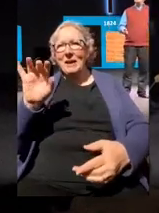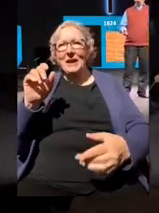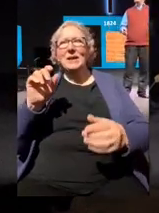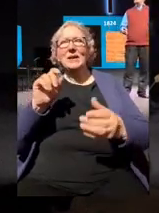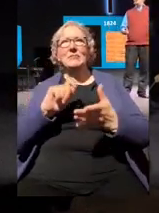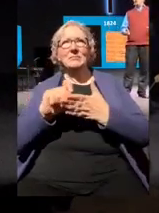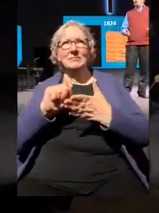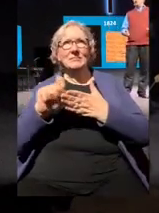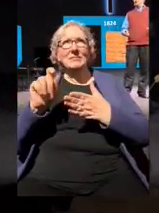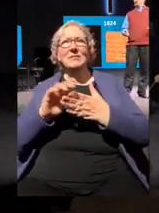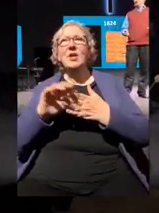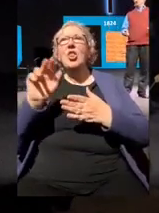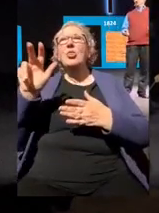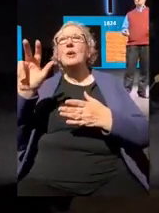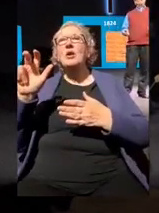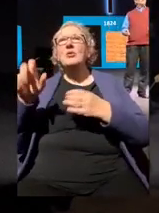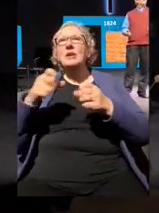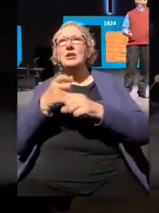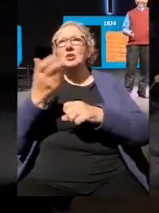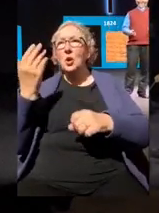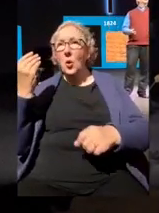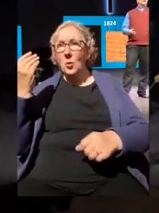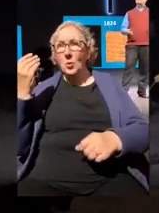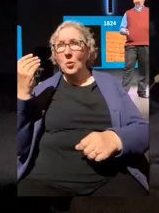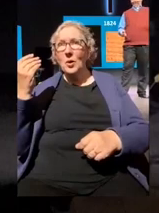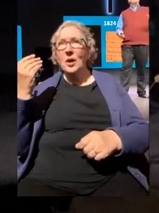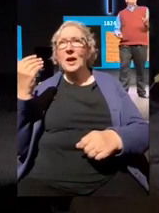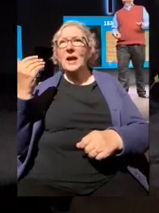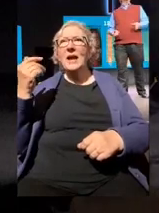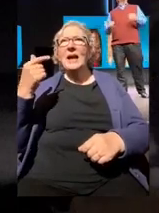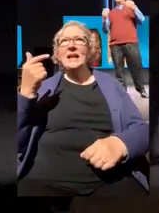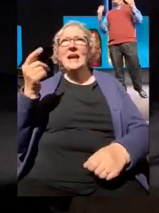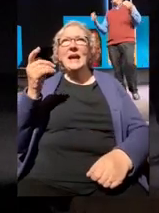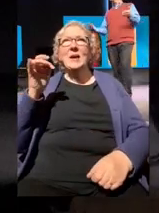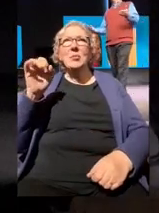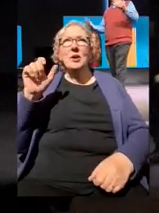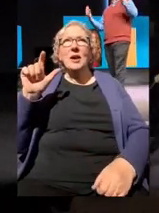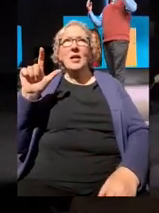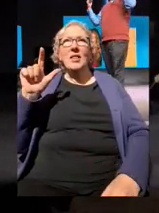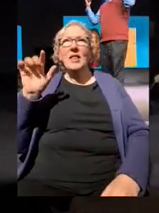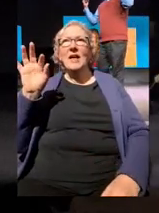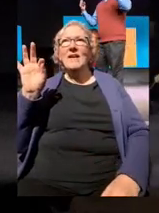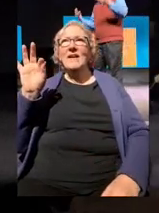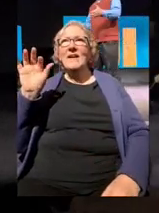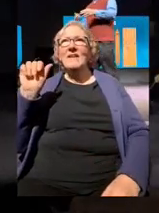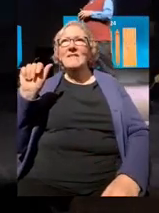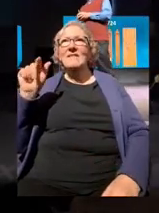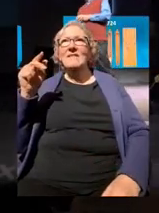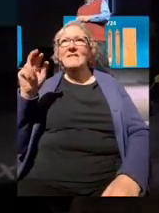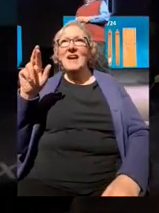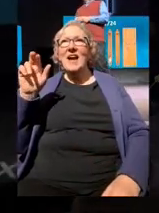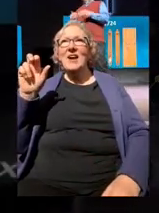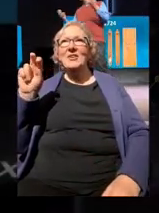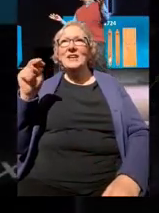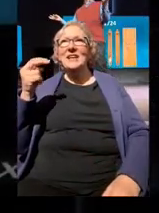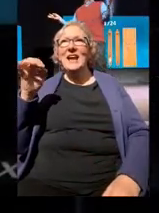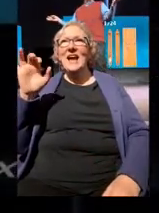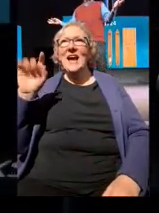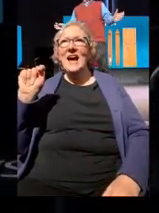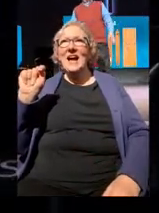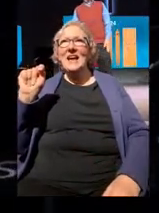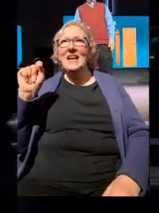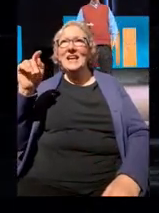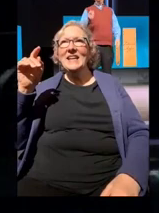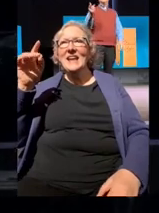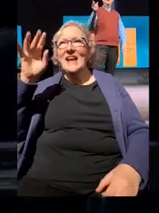300 years ago, right, Gabriel Fahrenheit invented the mercury thermometer. That happened, it's probably what you all